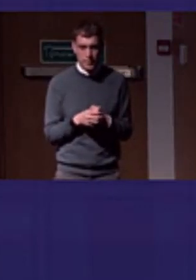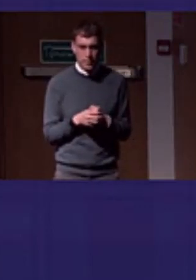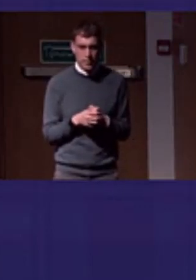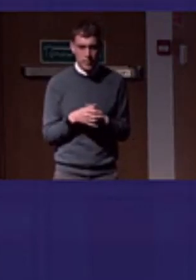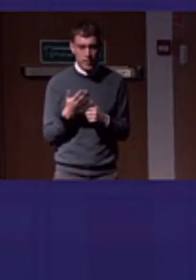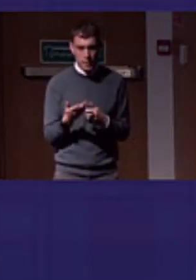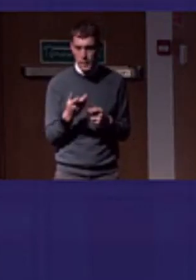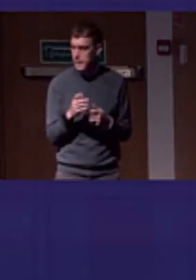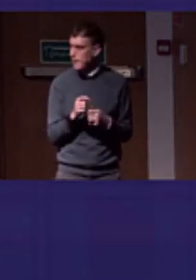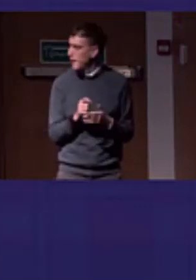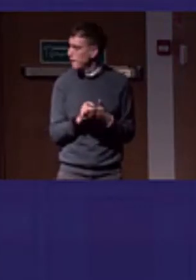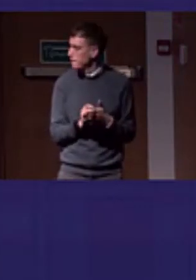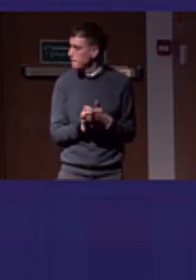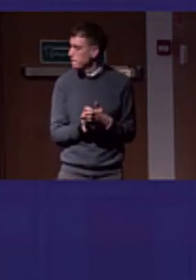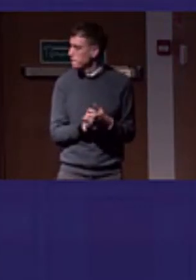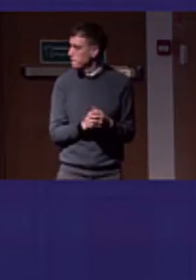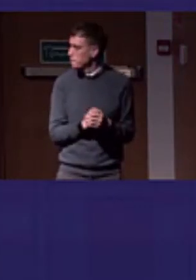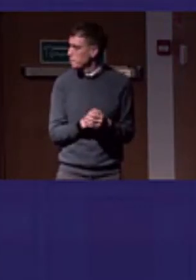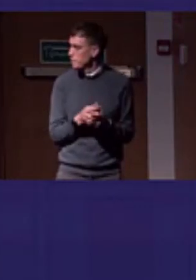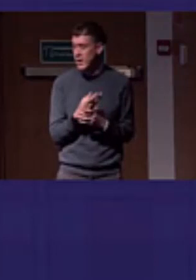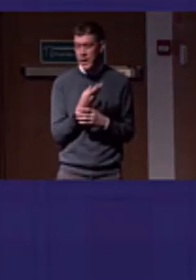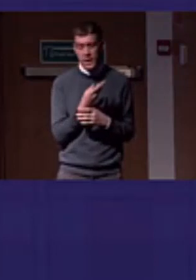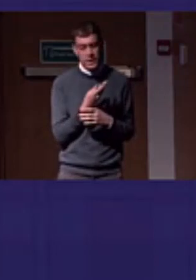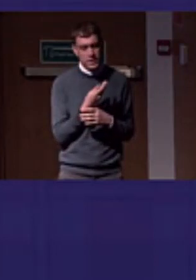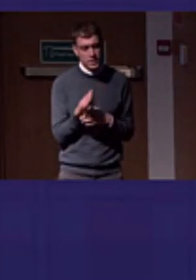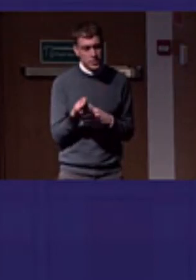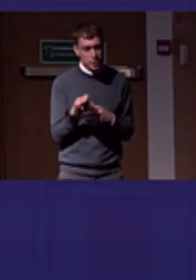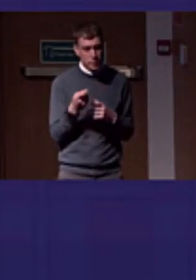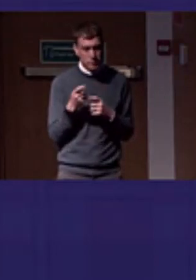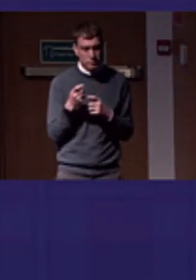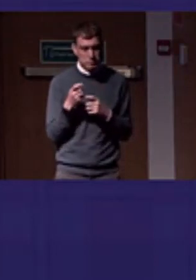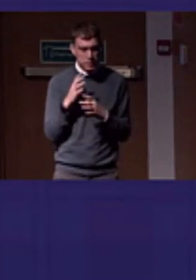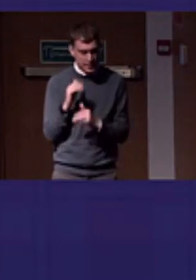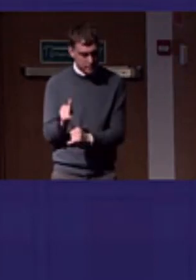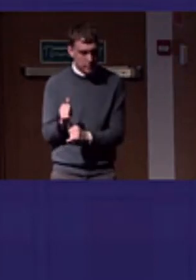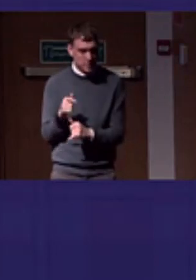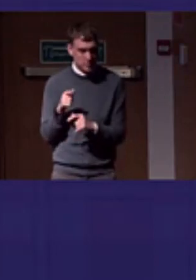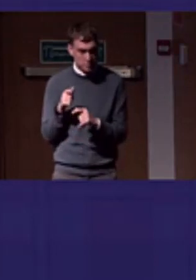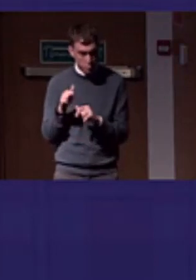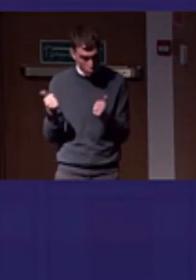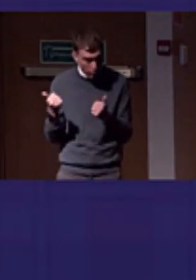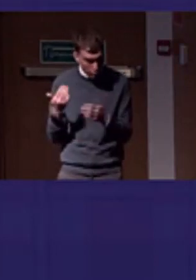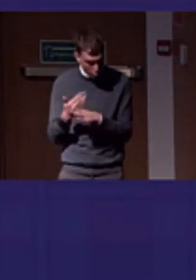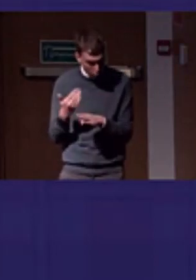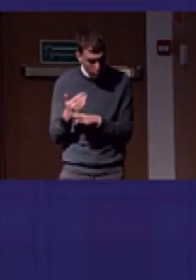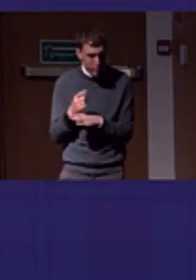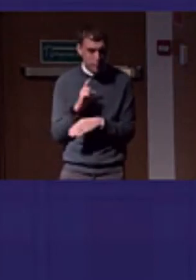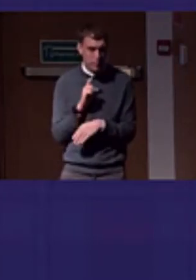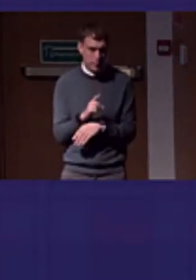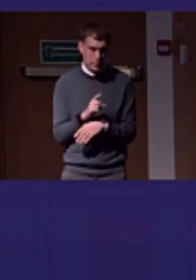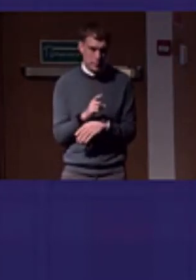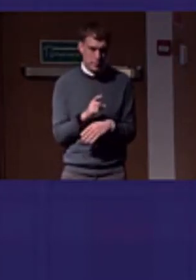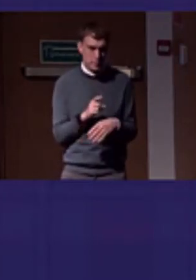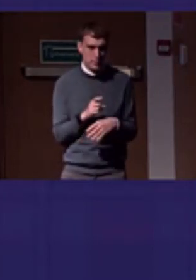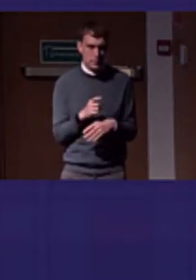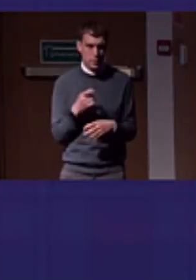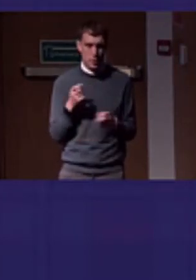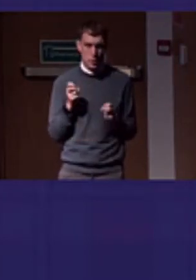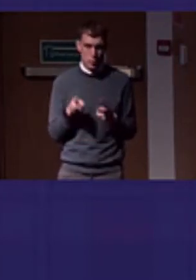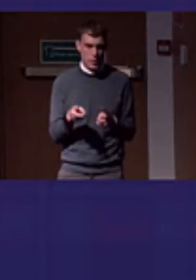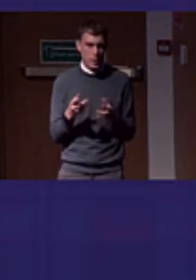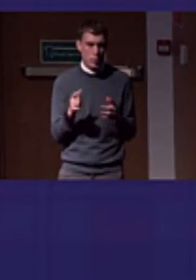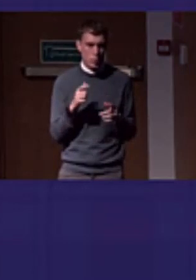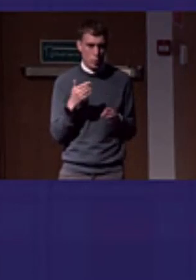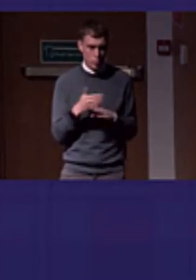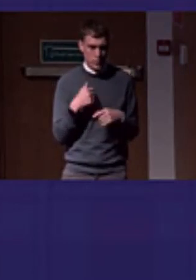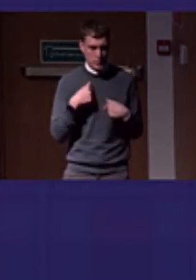them, we cross them off. Some experiments that have worked very well, I'll share with you in a minute. So this is exactly the line I use, once a